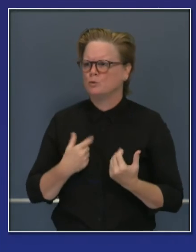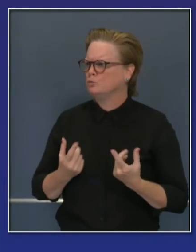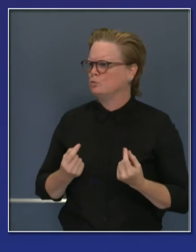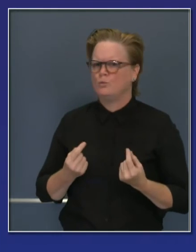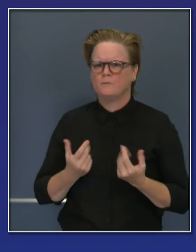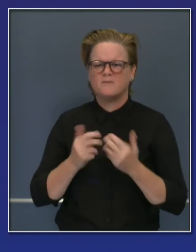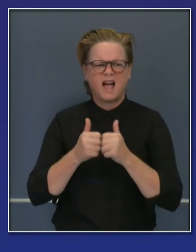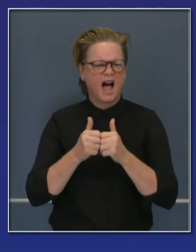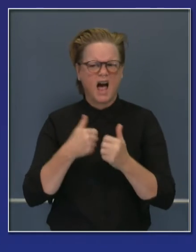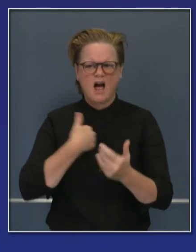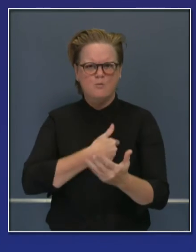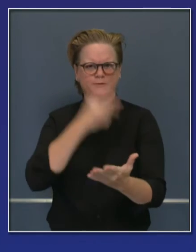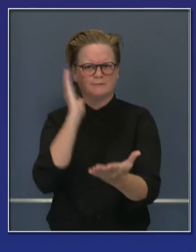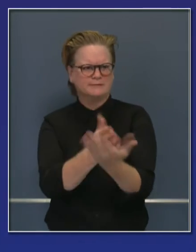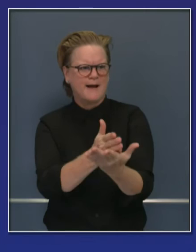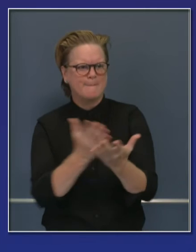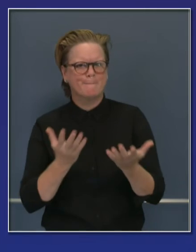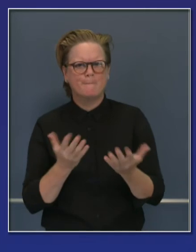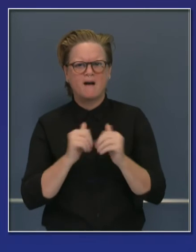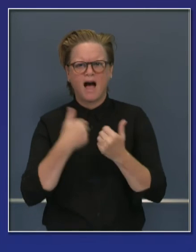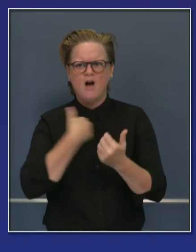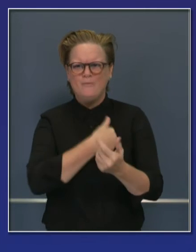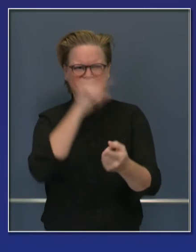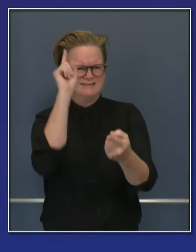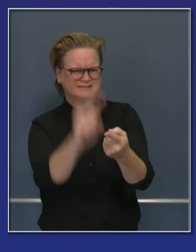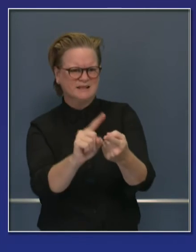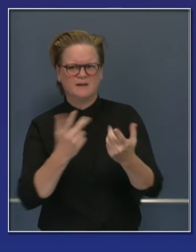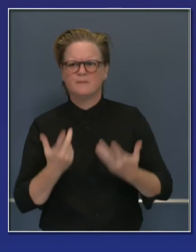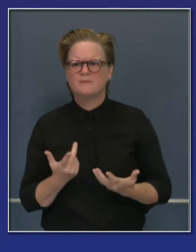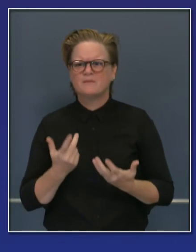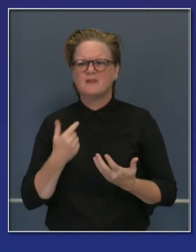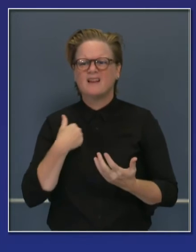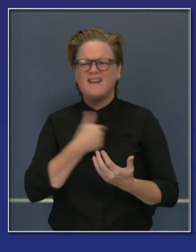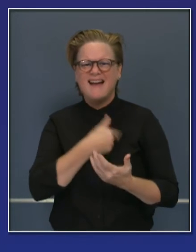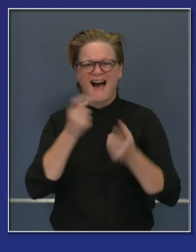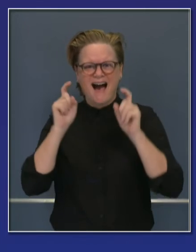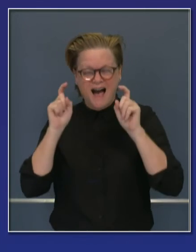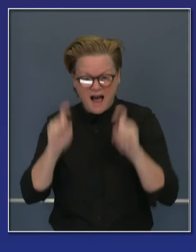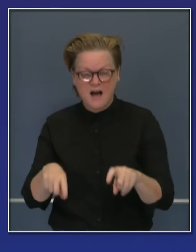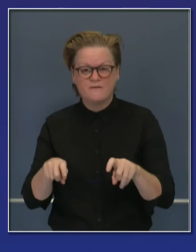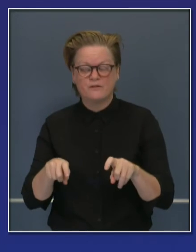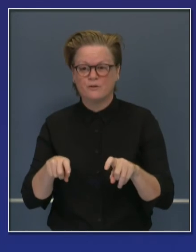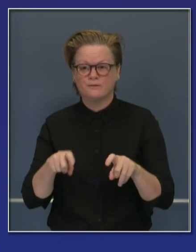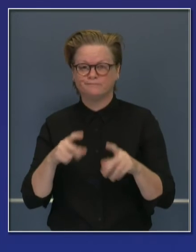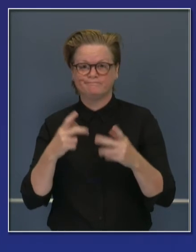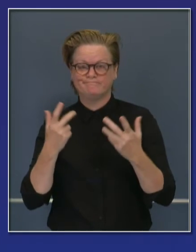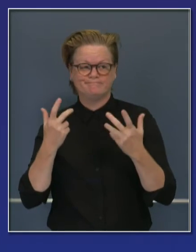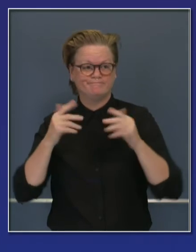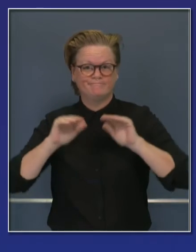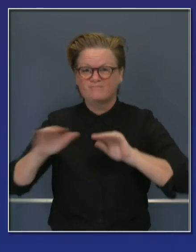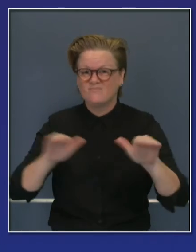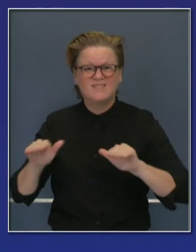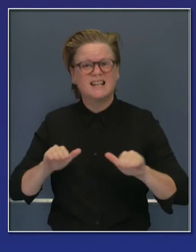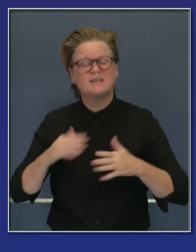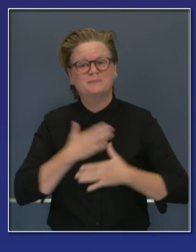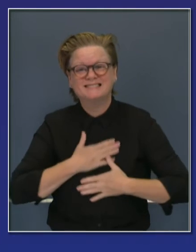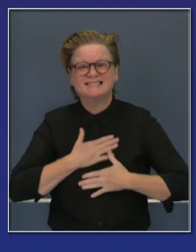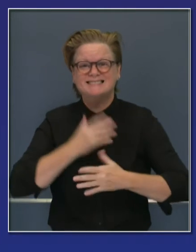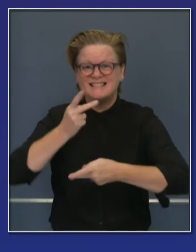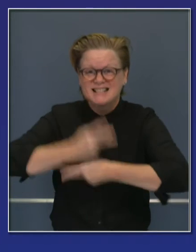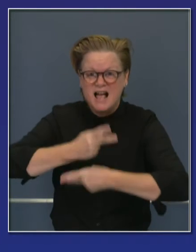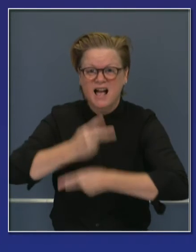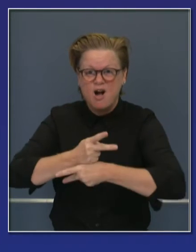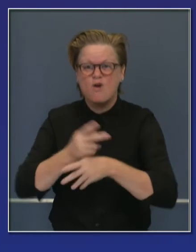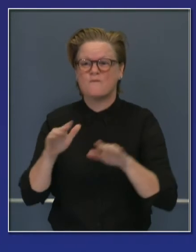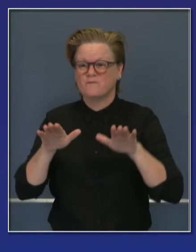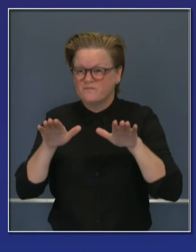and recognize that the days to come are really important, what our decisions are. I've had countless conversations with friends and